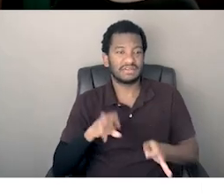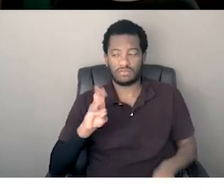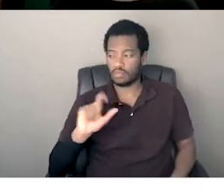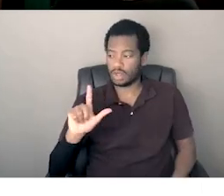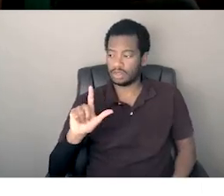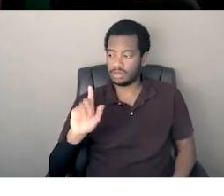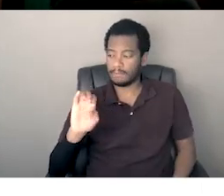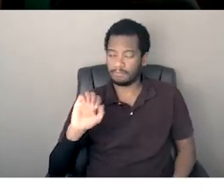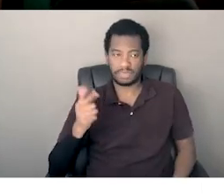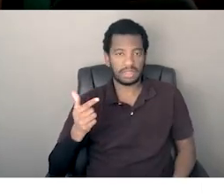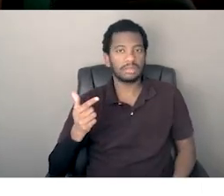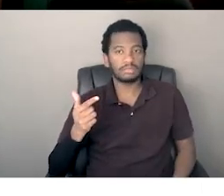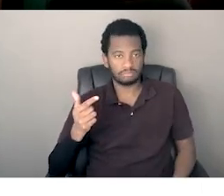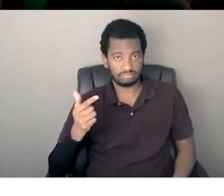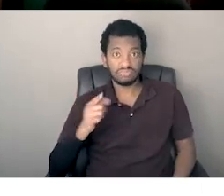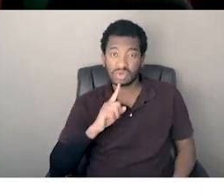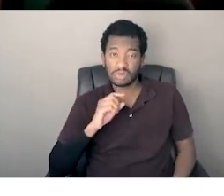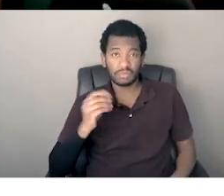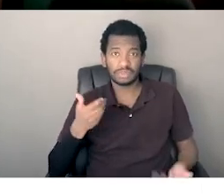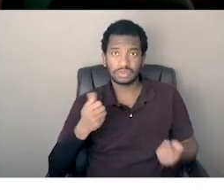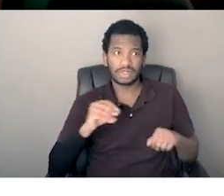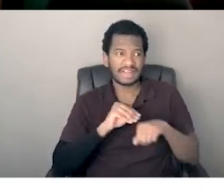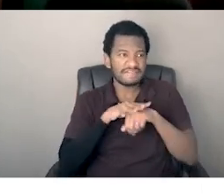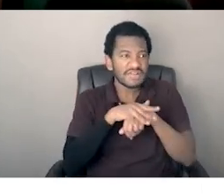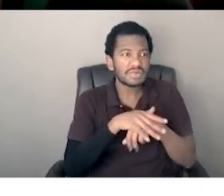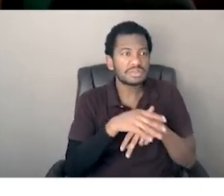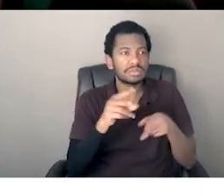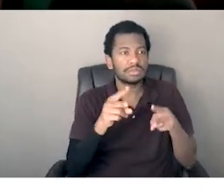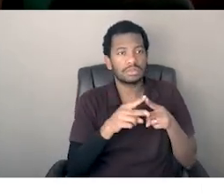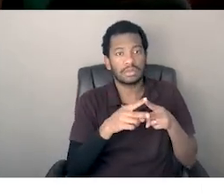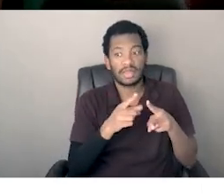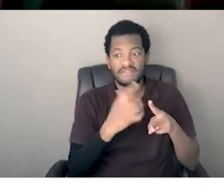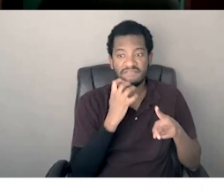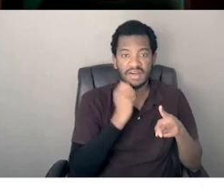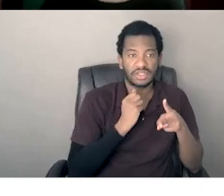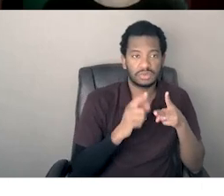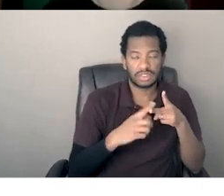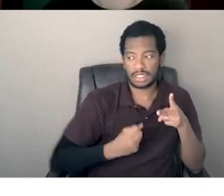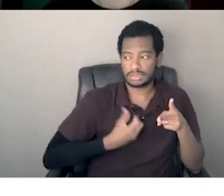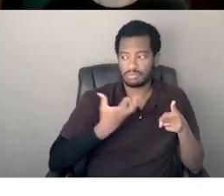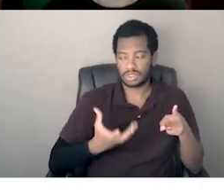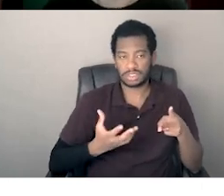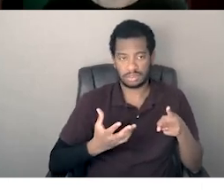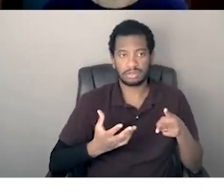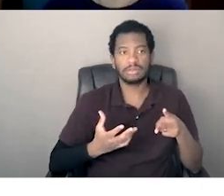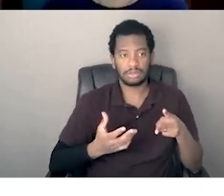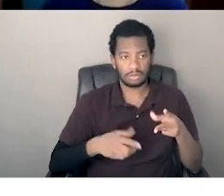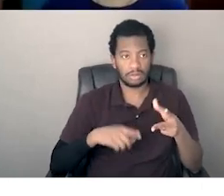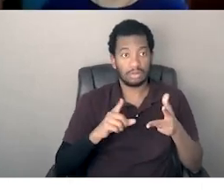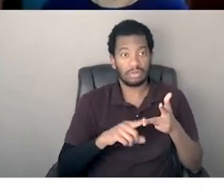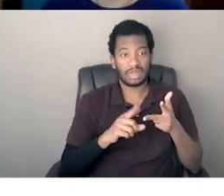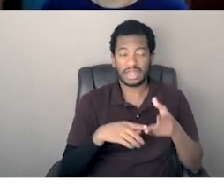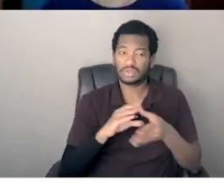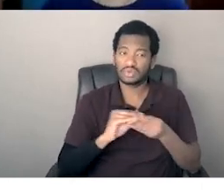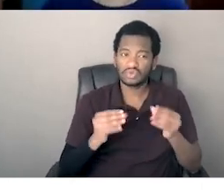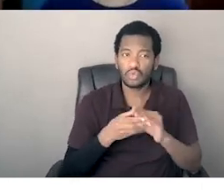to influence along those two lines around what's valued and expressing what's valued and also what the stories are that